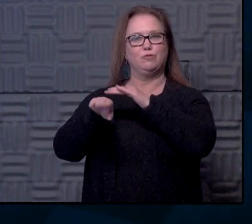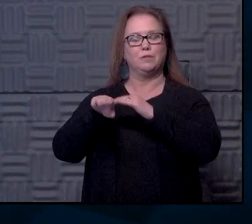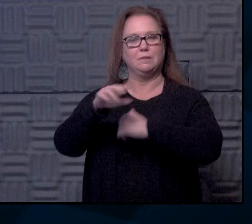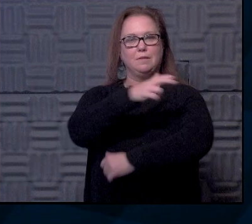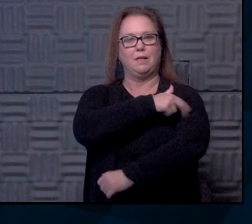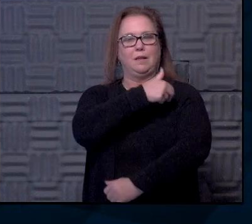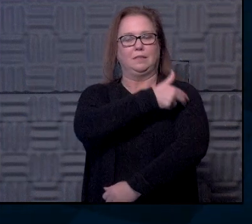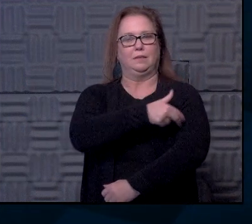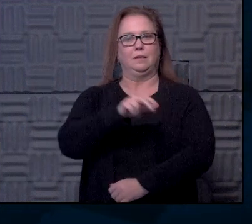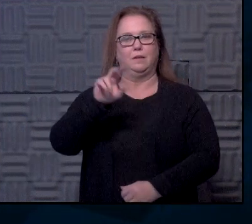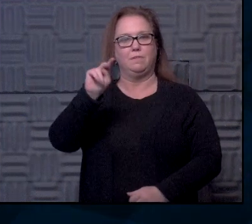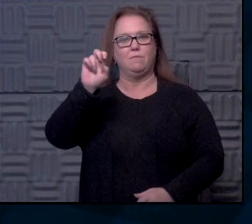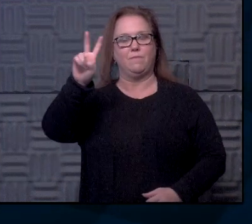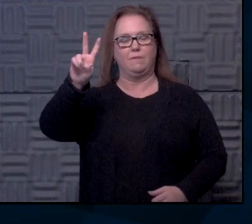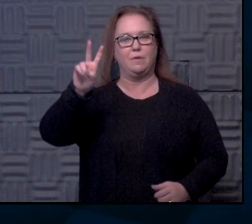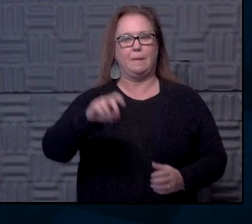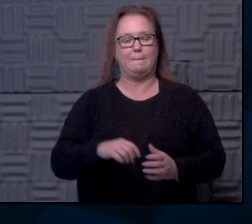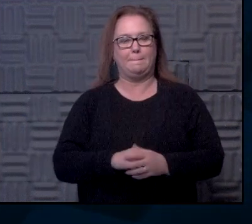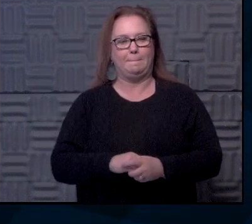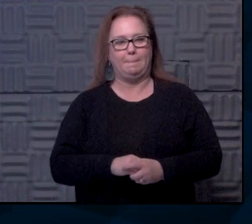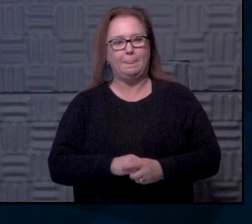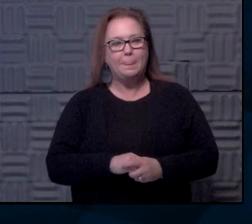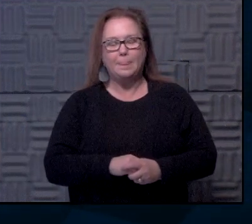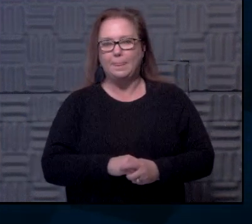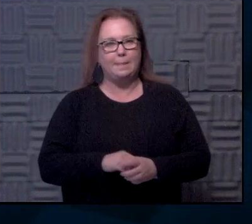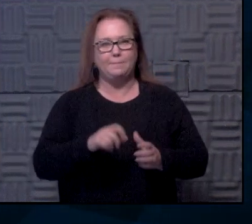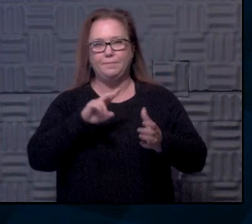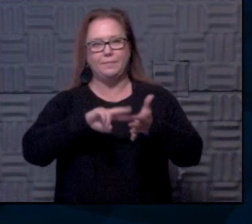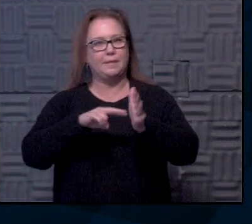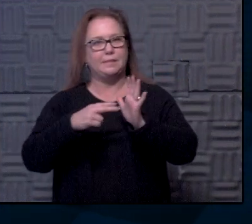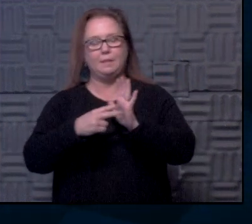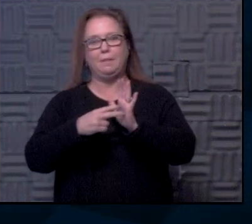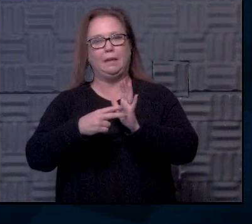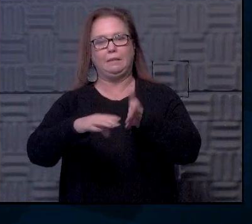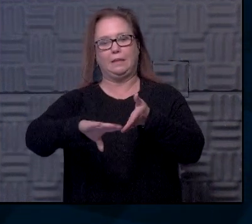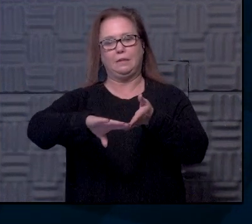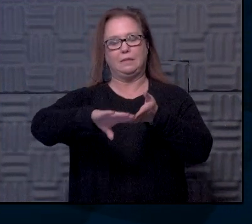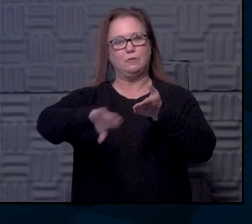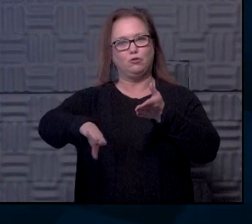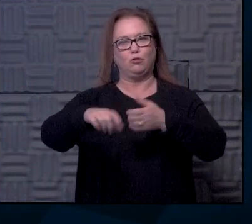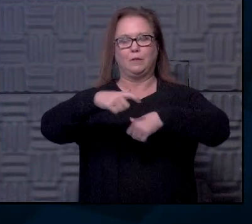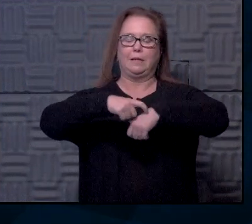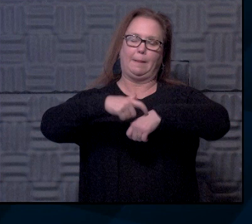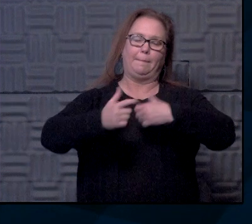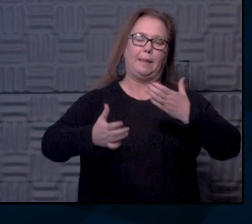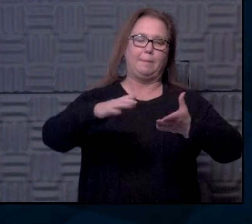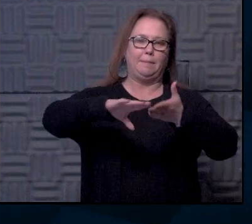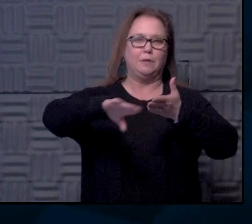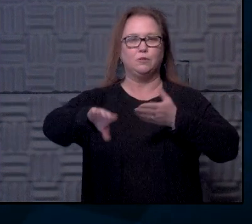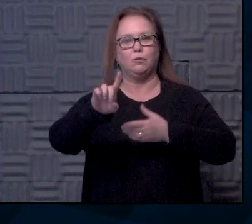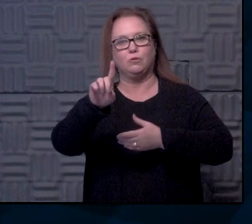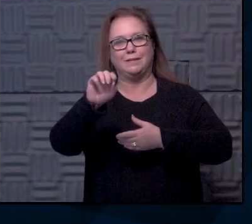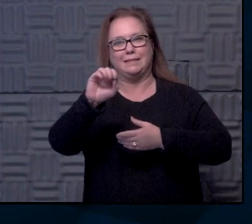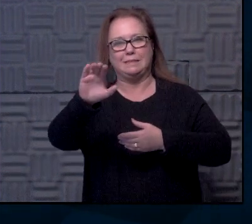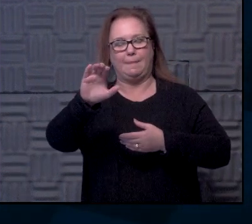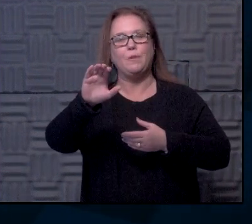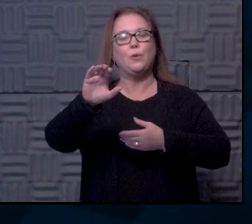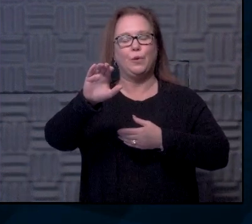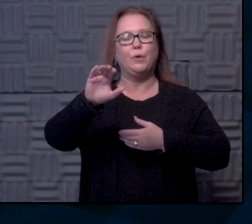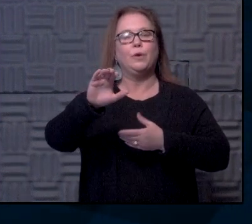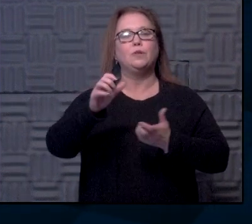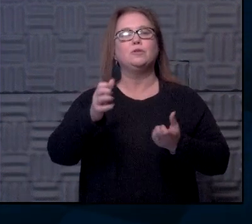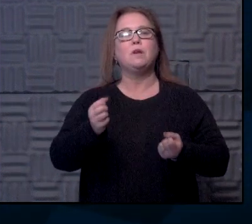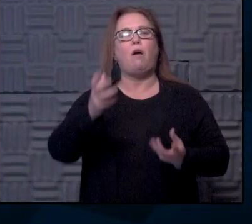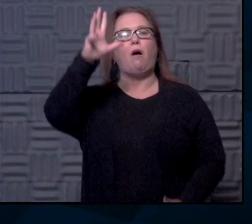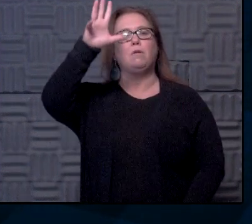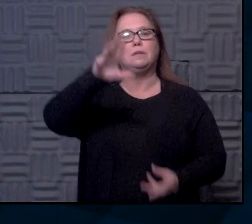hospital in the month of November. And that doesn't mean those patients were discharged in that time. They may have been discharged in December. And so we're just looking at how many